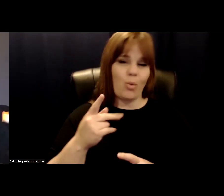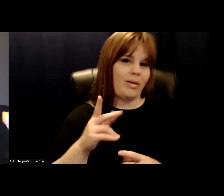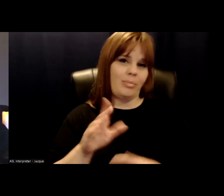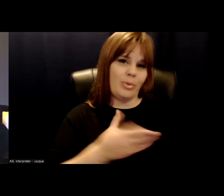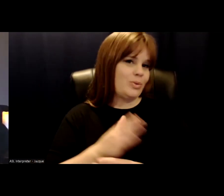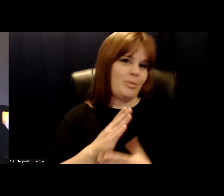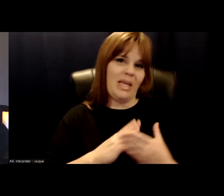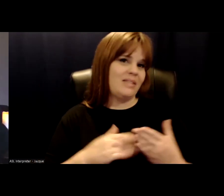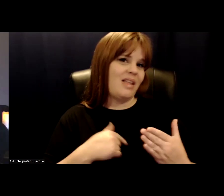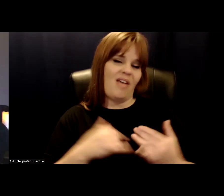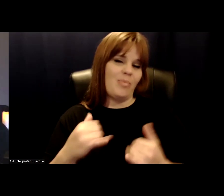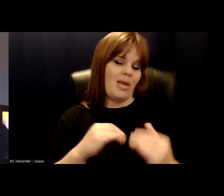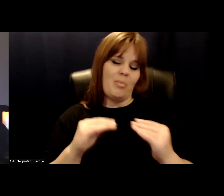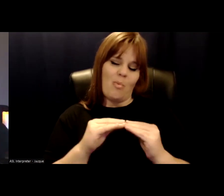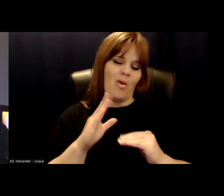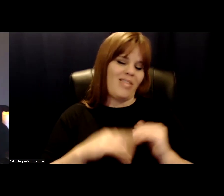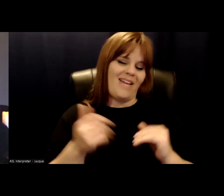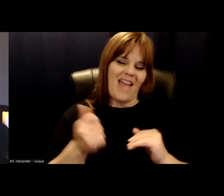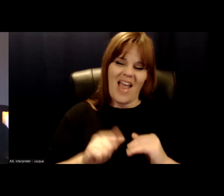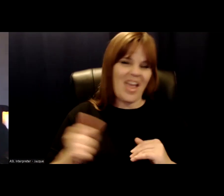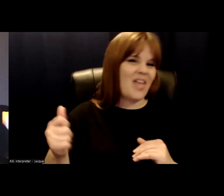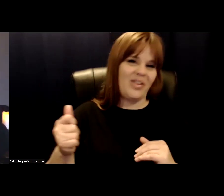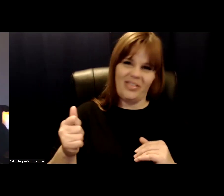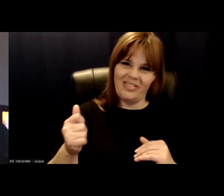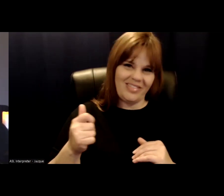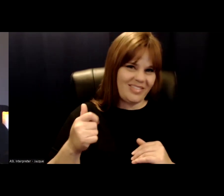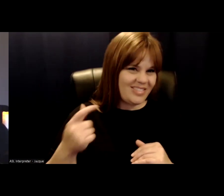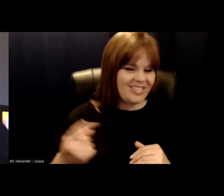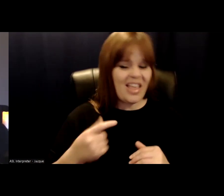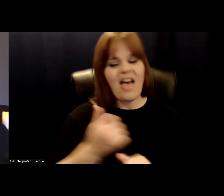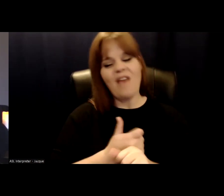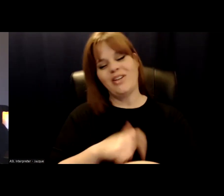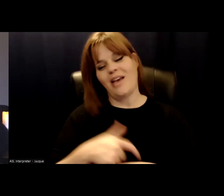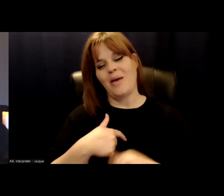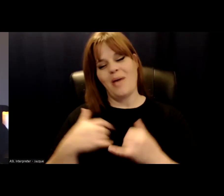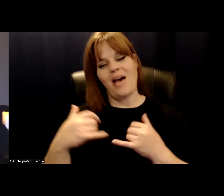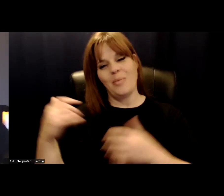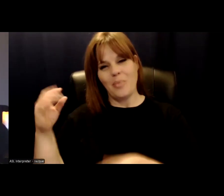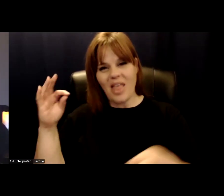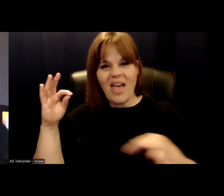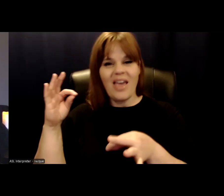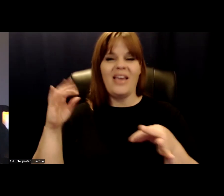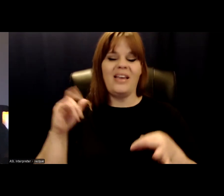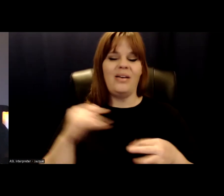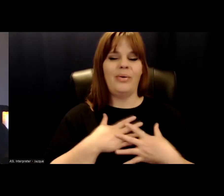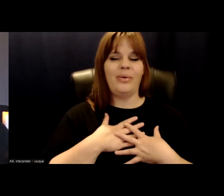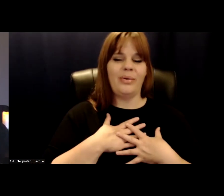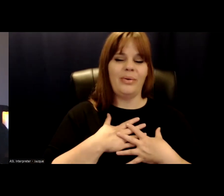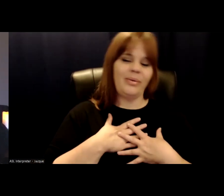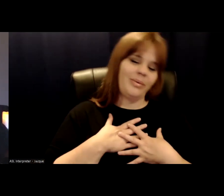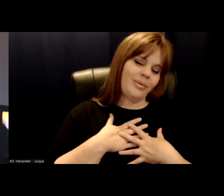hands down, no contest. Every time I play it, it brings me joy, and